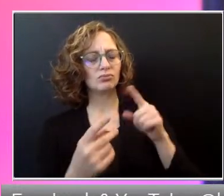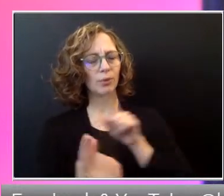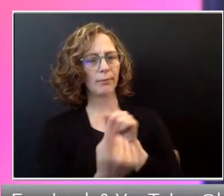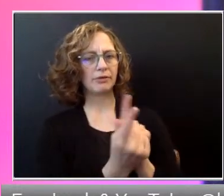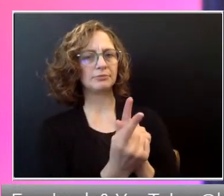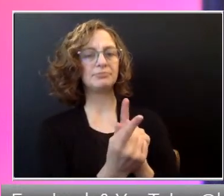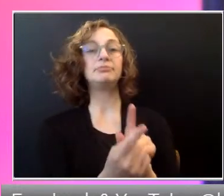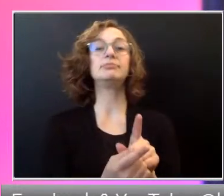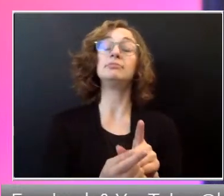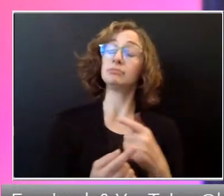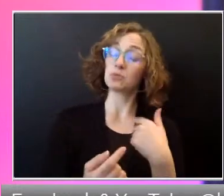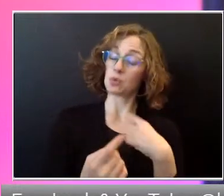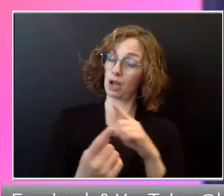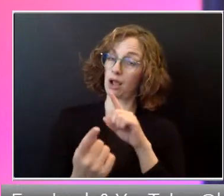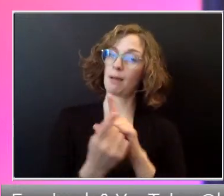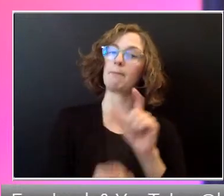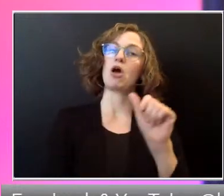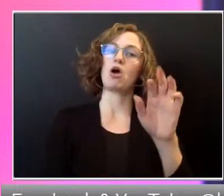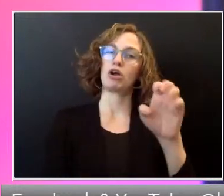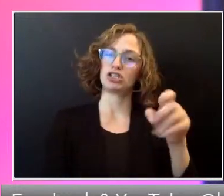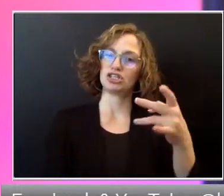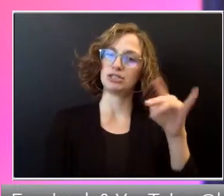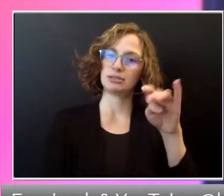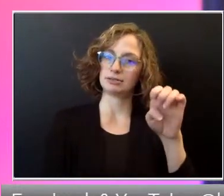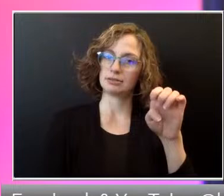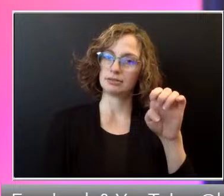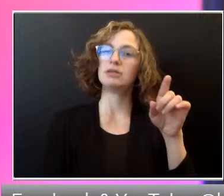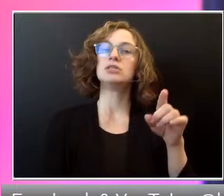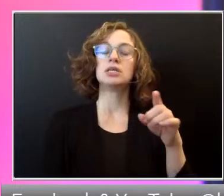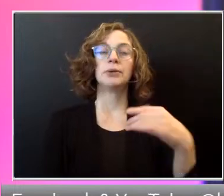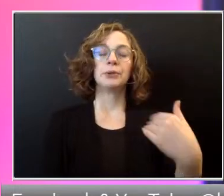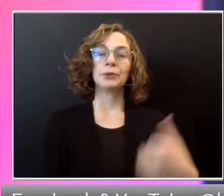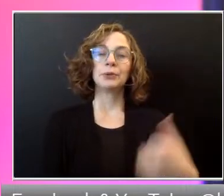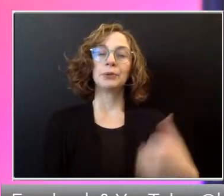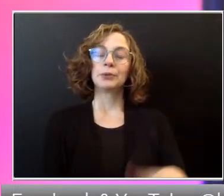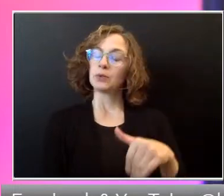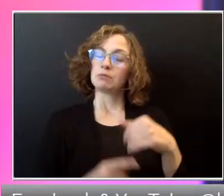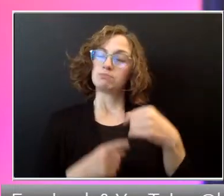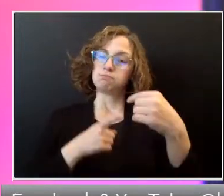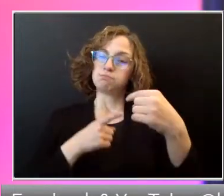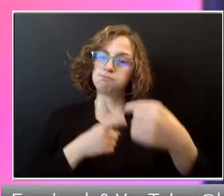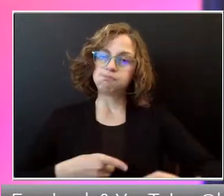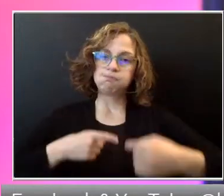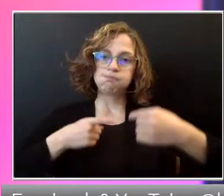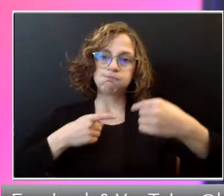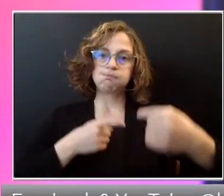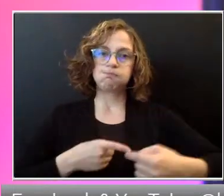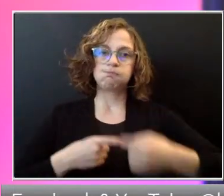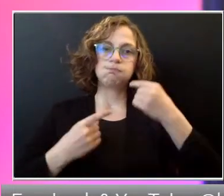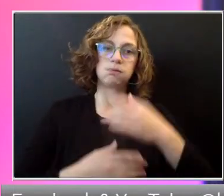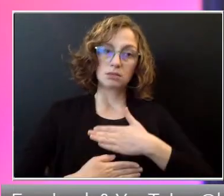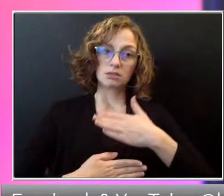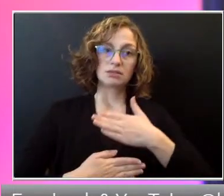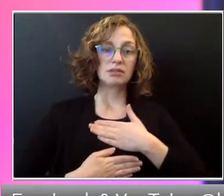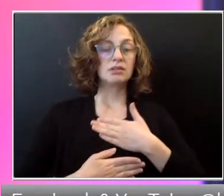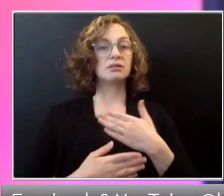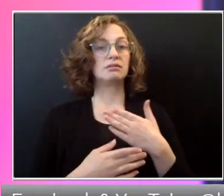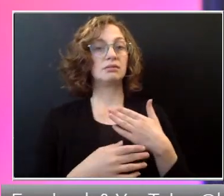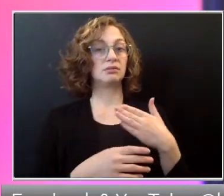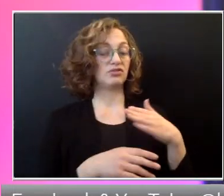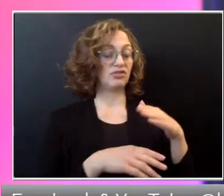was significantly short of breath. As she said, just walking from the bed to the restroom was a